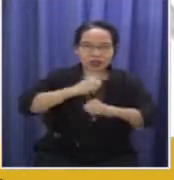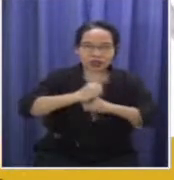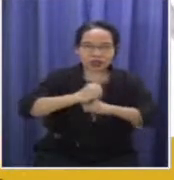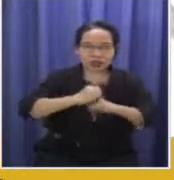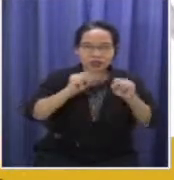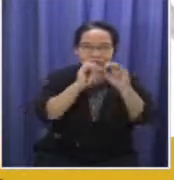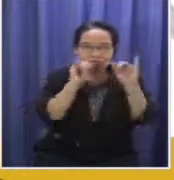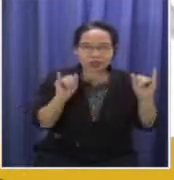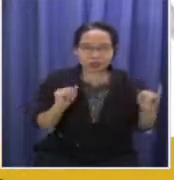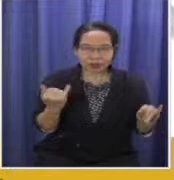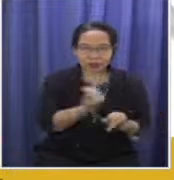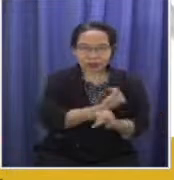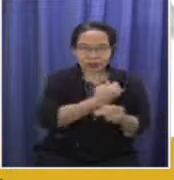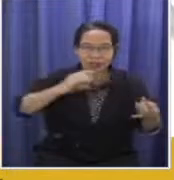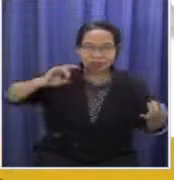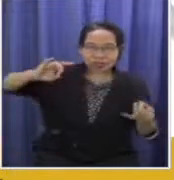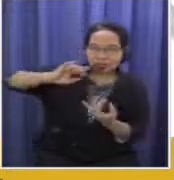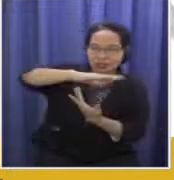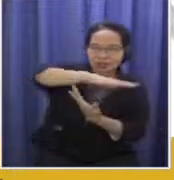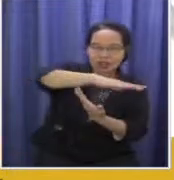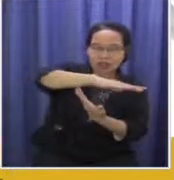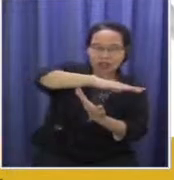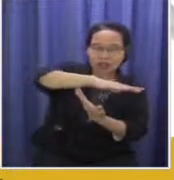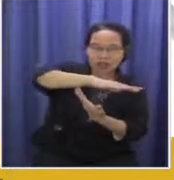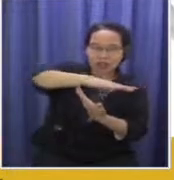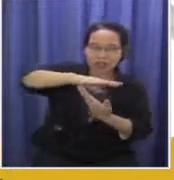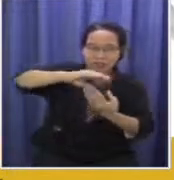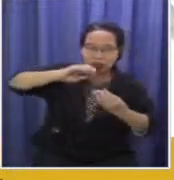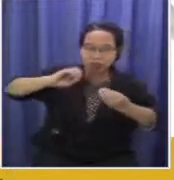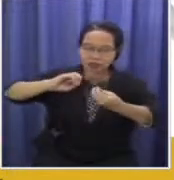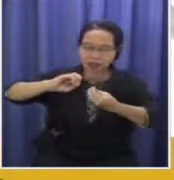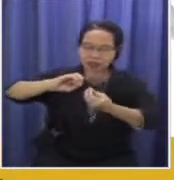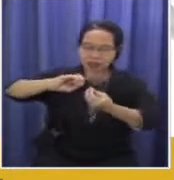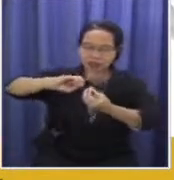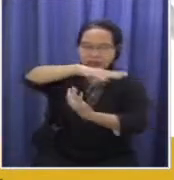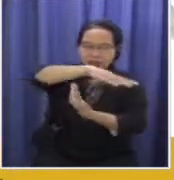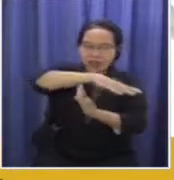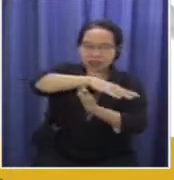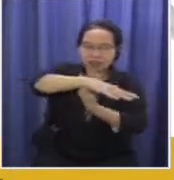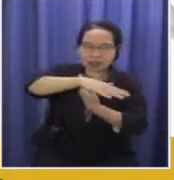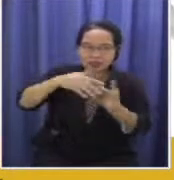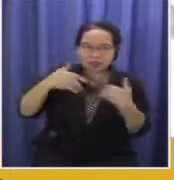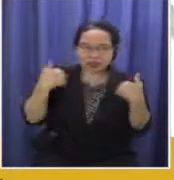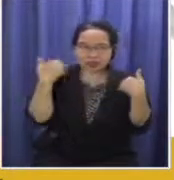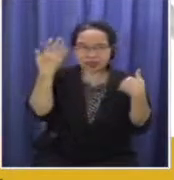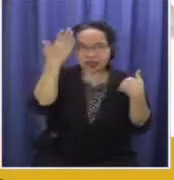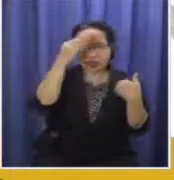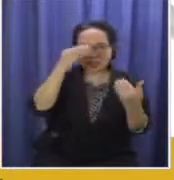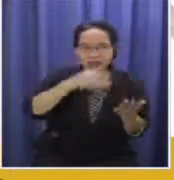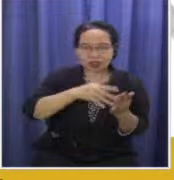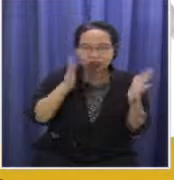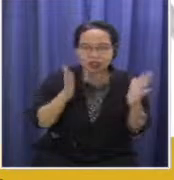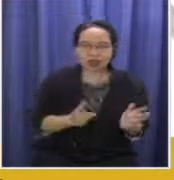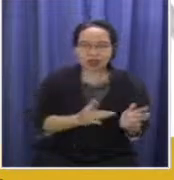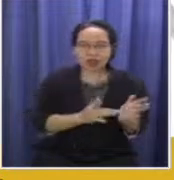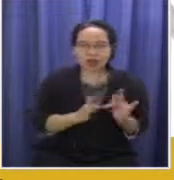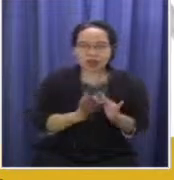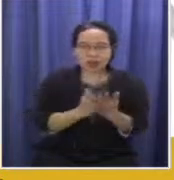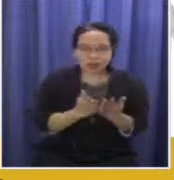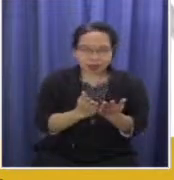and in our galaxy, you have to know, brothers and sisters, and students of the